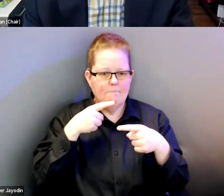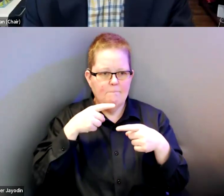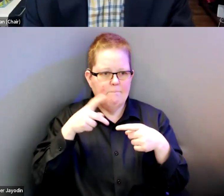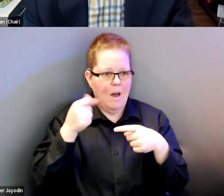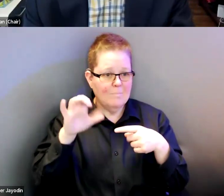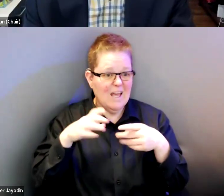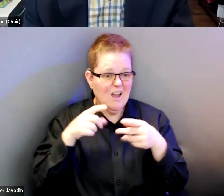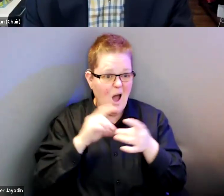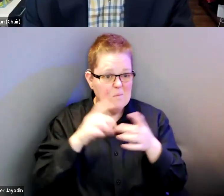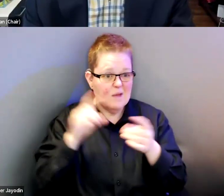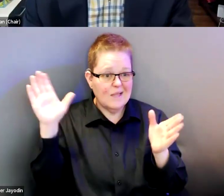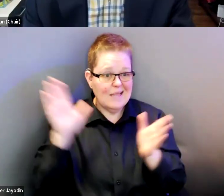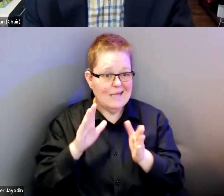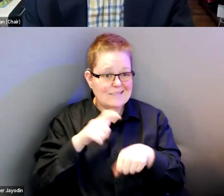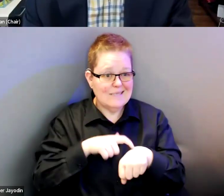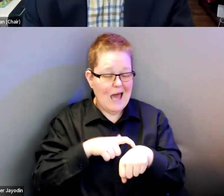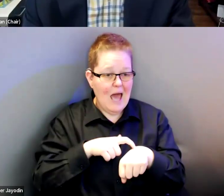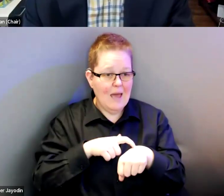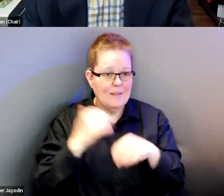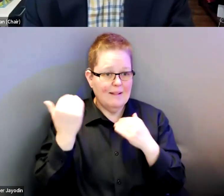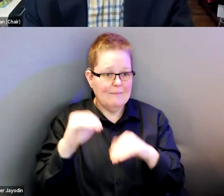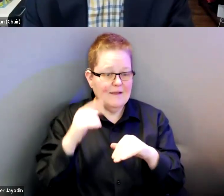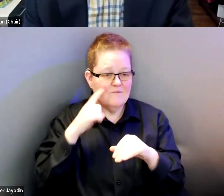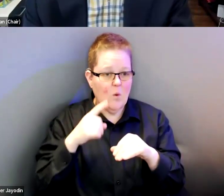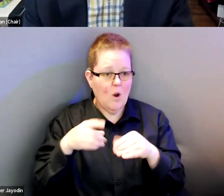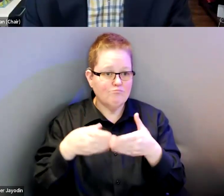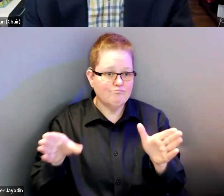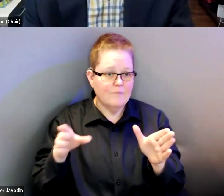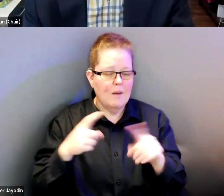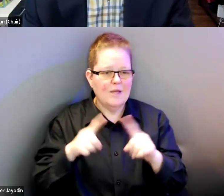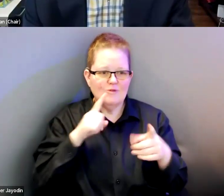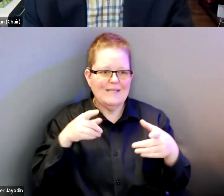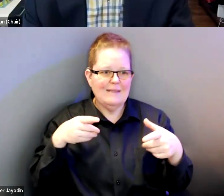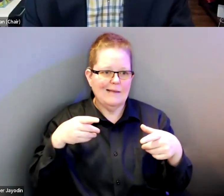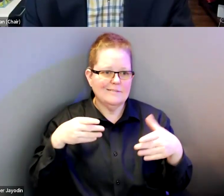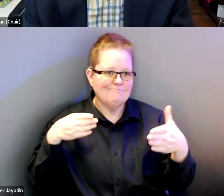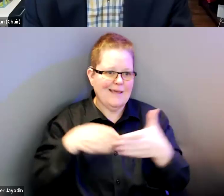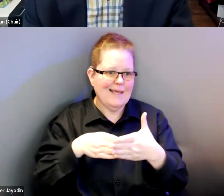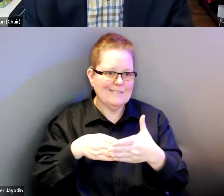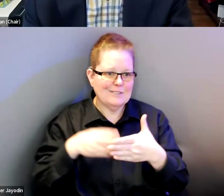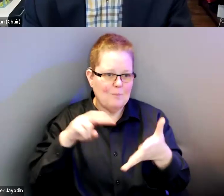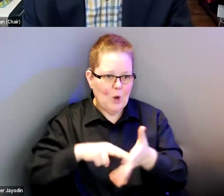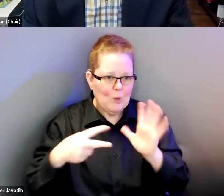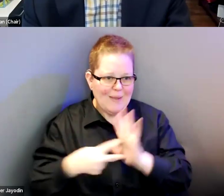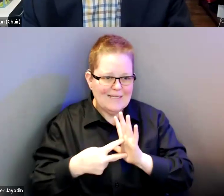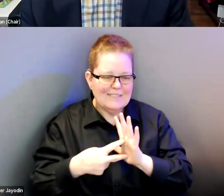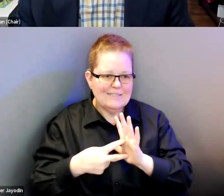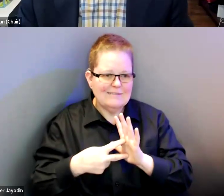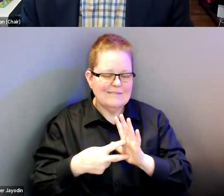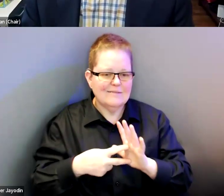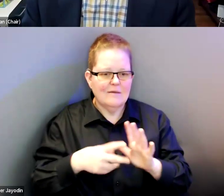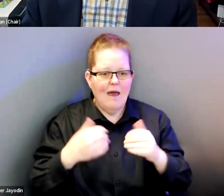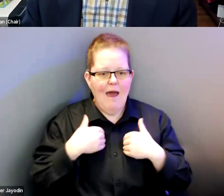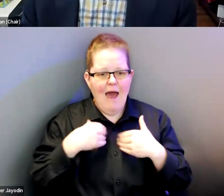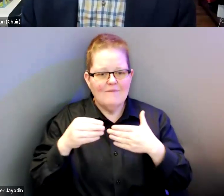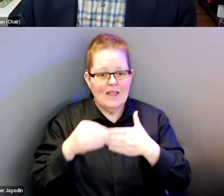give you more time. But that's sort of contrary to what the purpose of the thing is, right? Yeah. White House leadership at the into